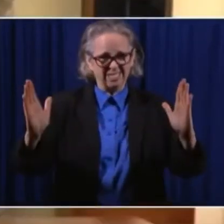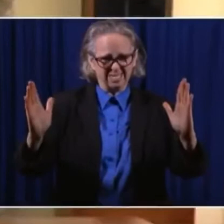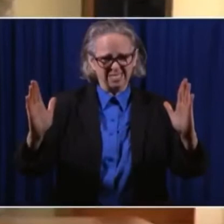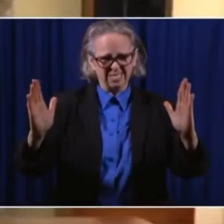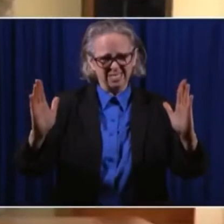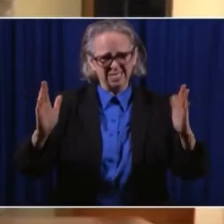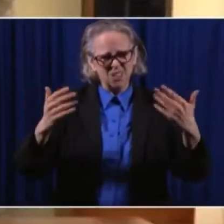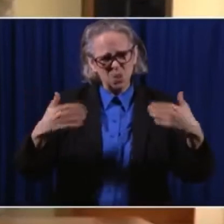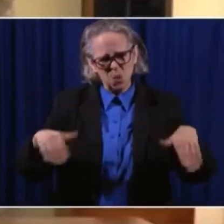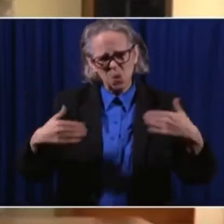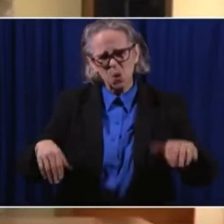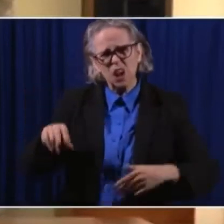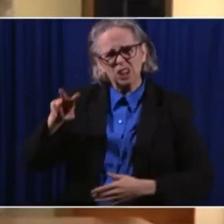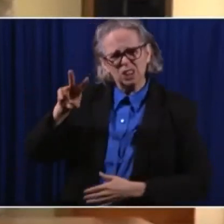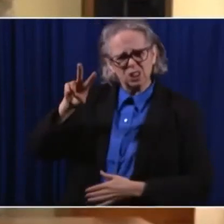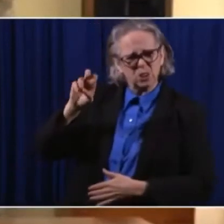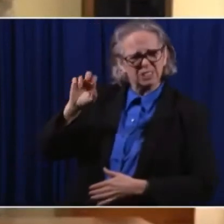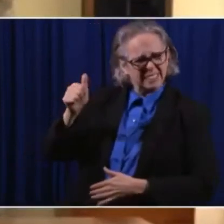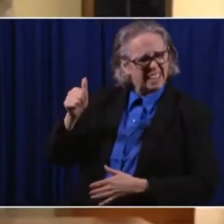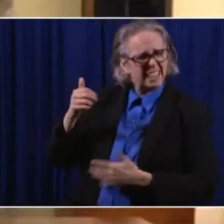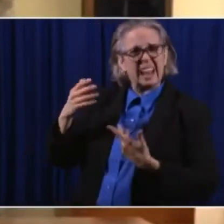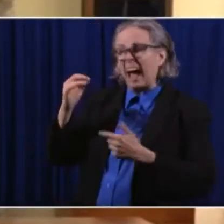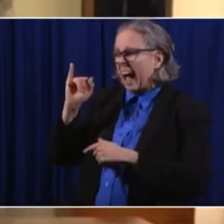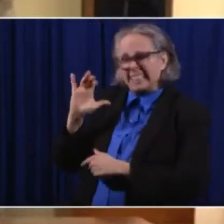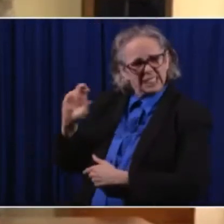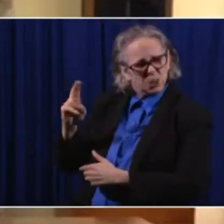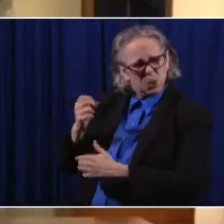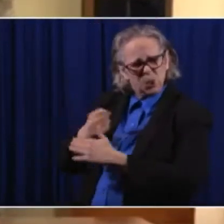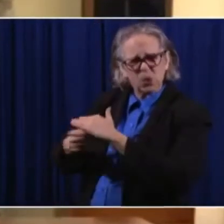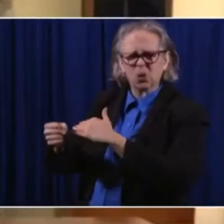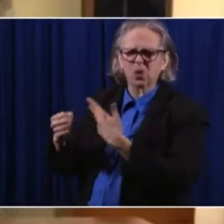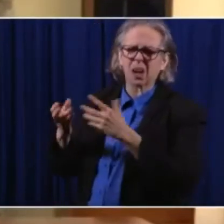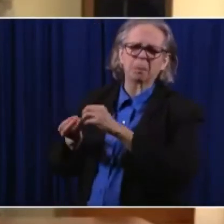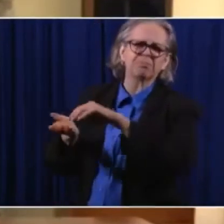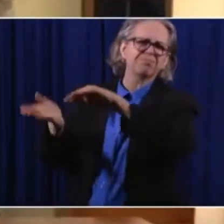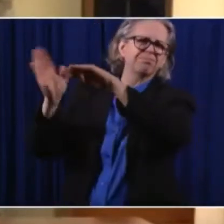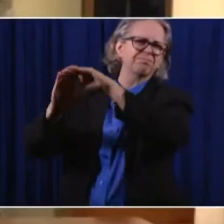well. Let's talk a little bit about hospitalization.